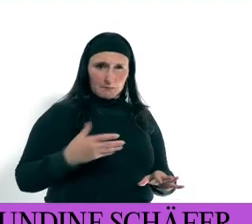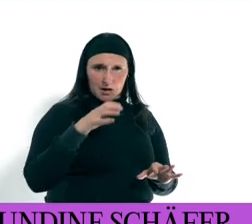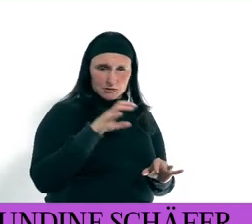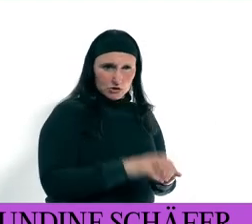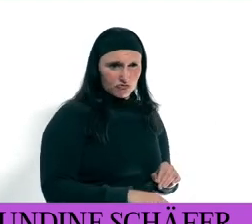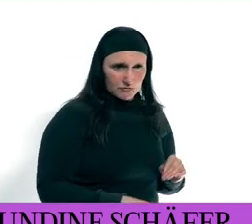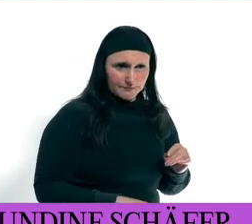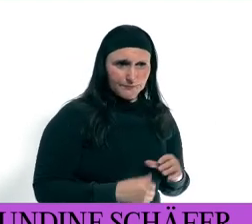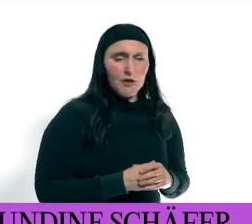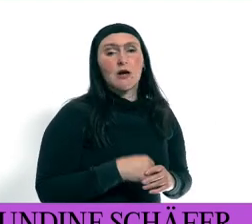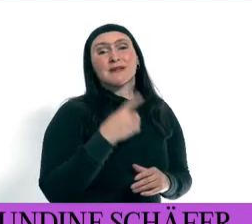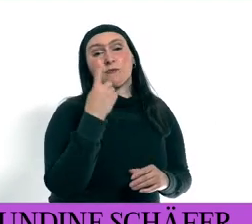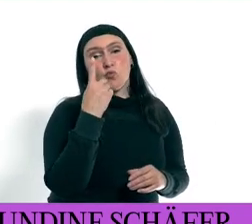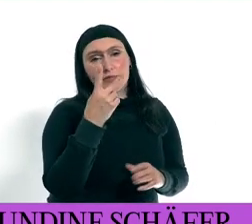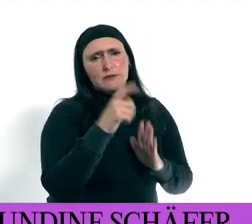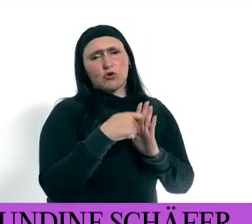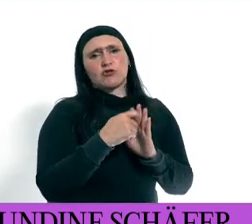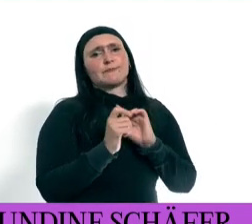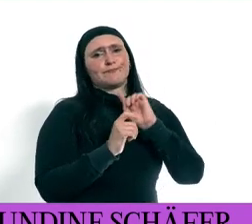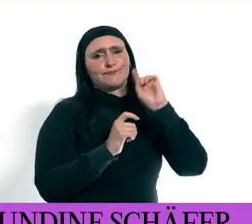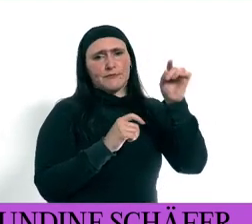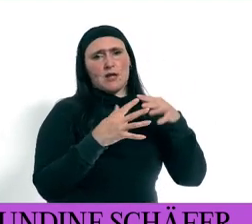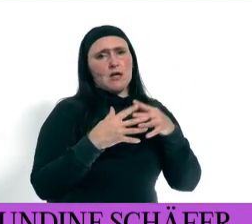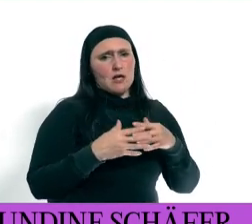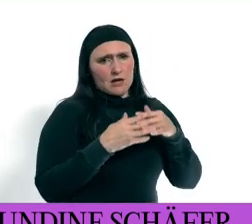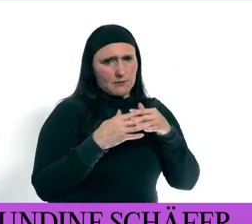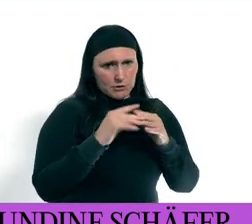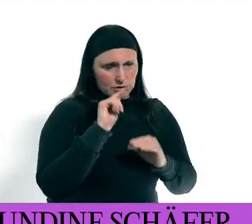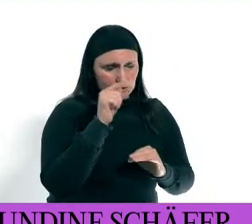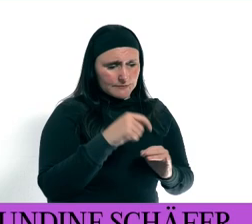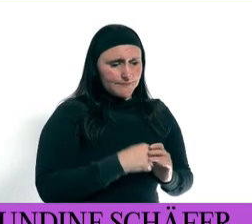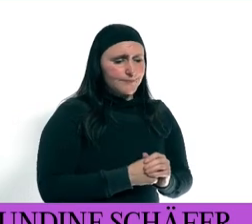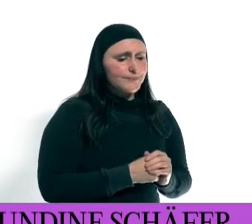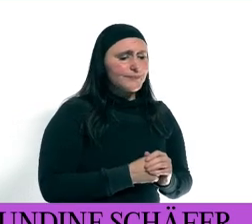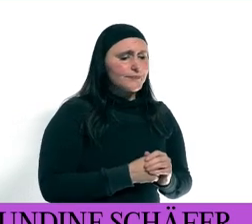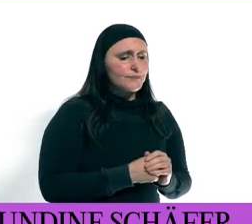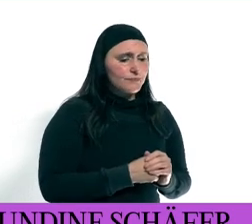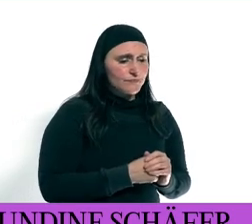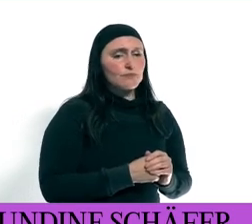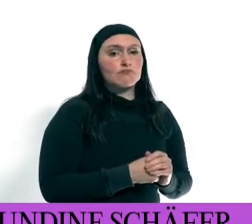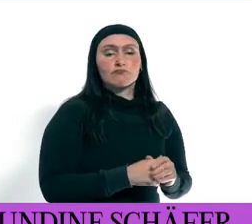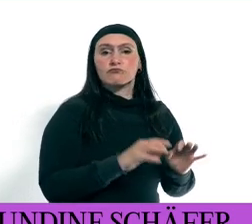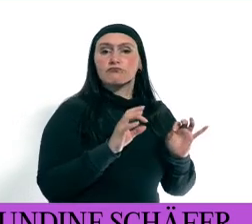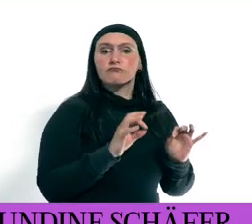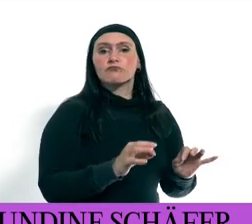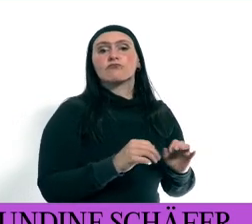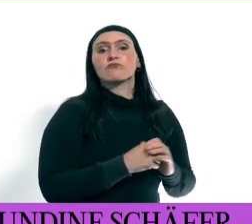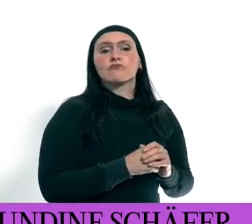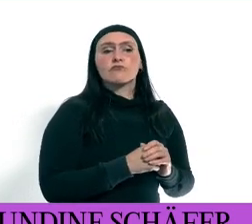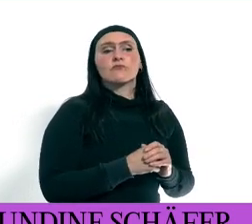in America. So everyone was going through the same situation. So some of the artists, they were in the Alle